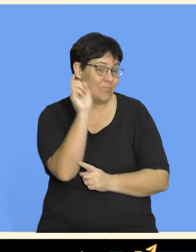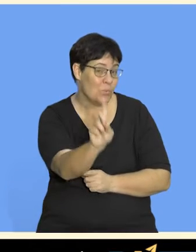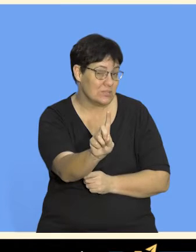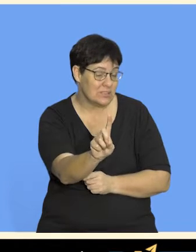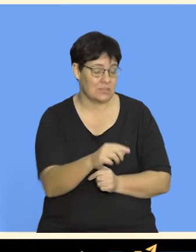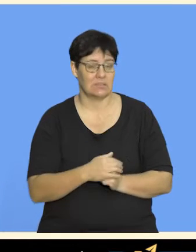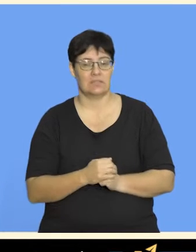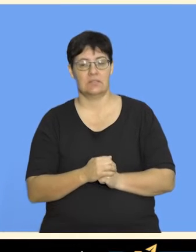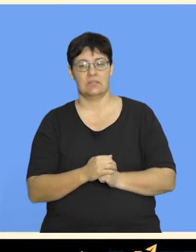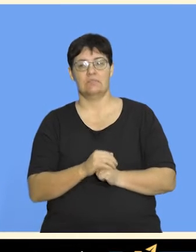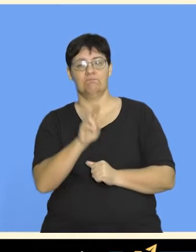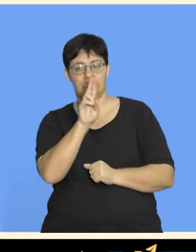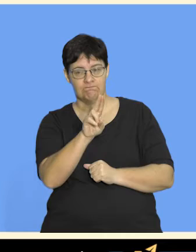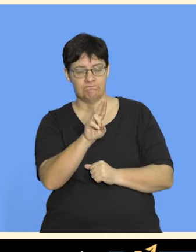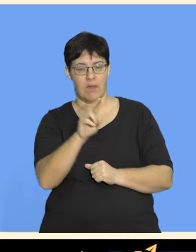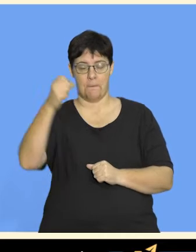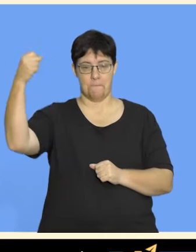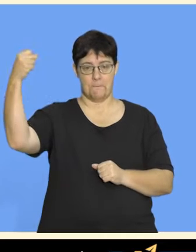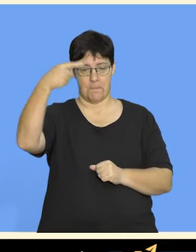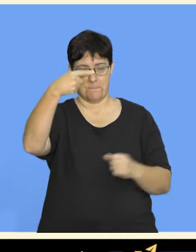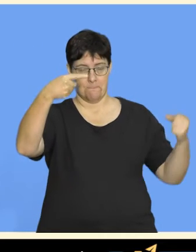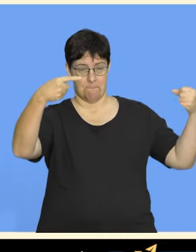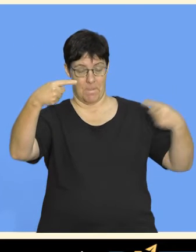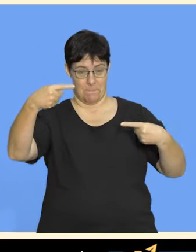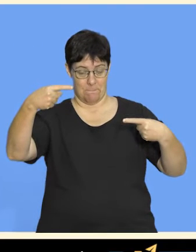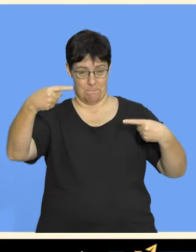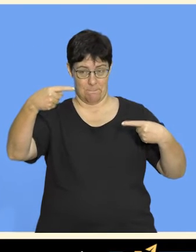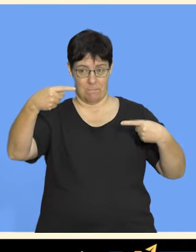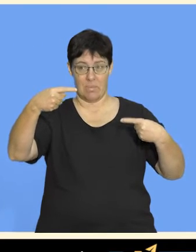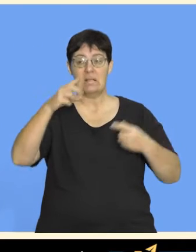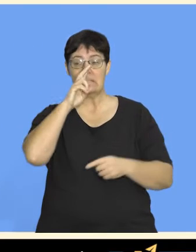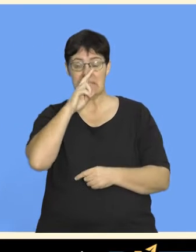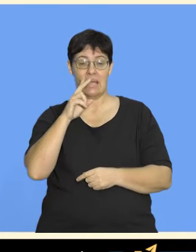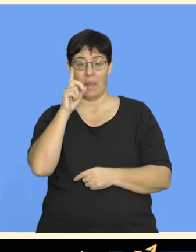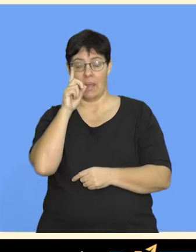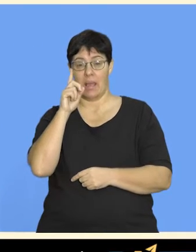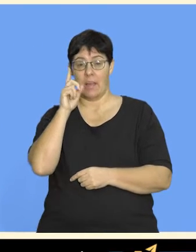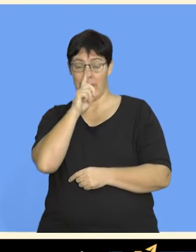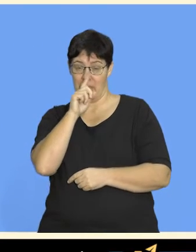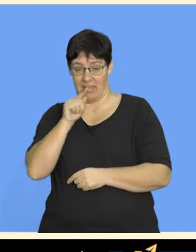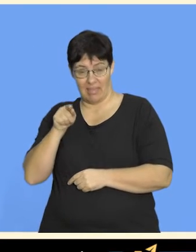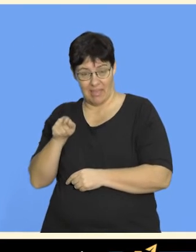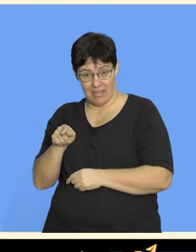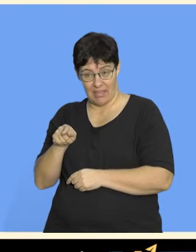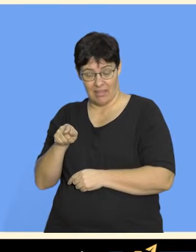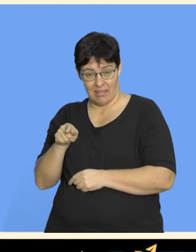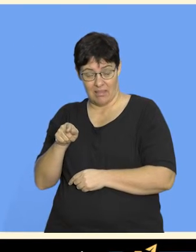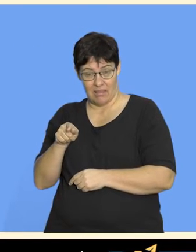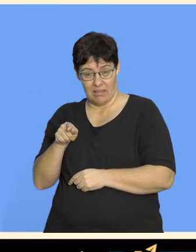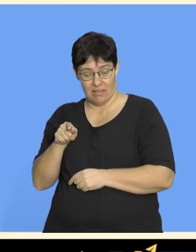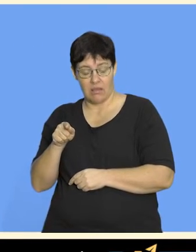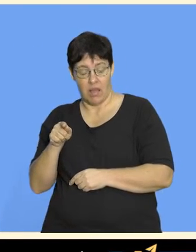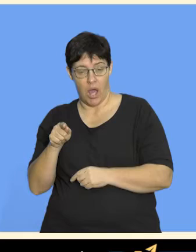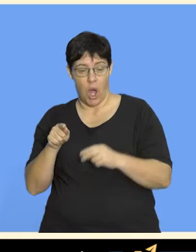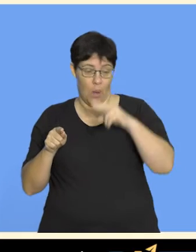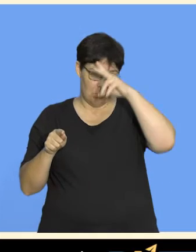is the black arrows at the top, because you can see that the pink mass, which is mass 2, is attracted to the